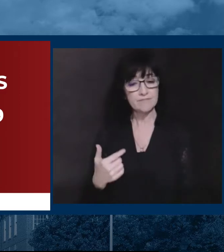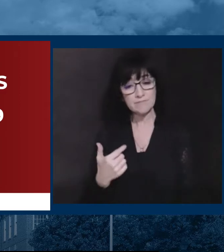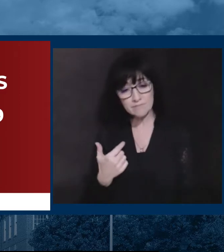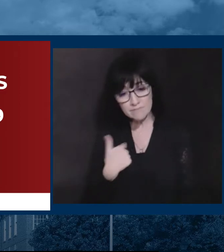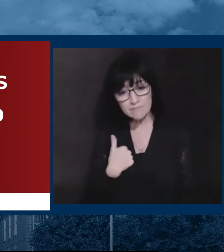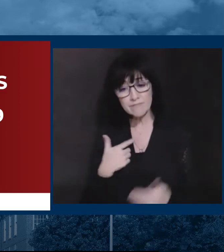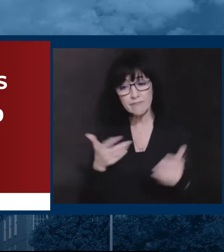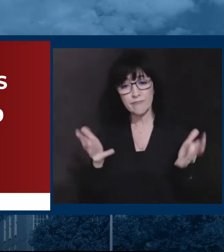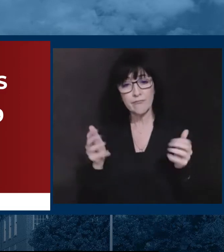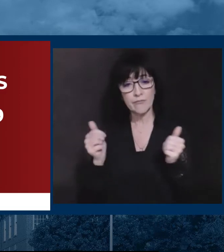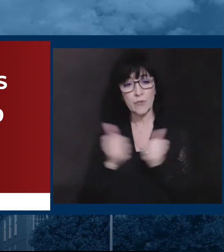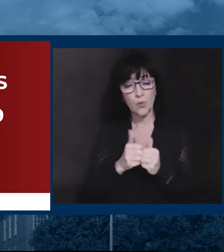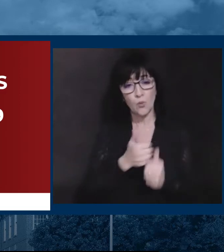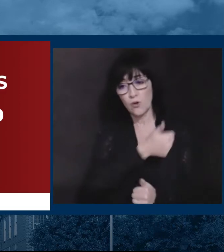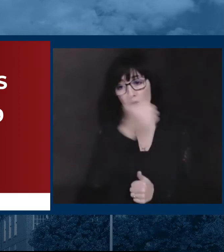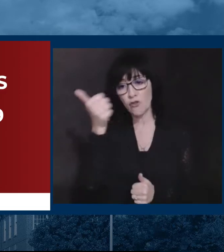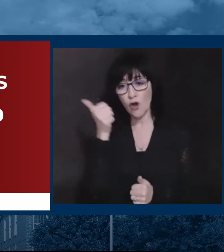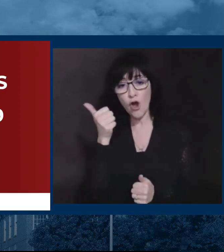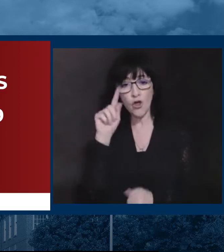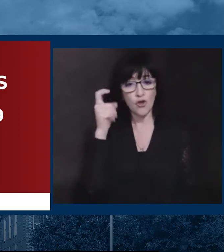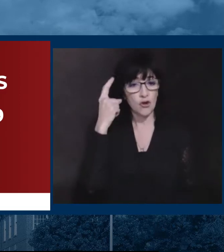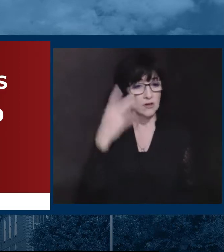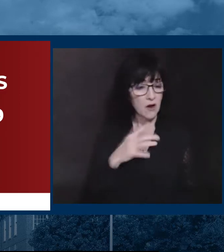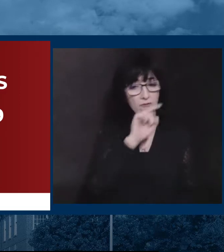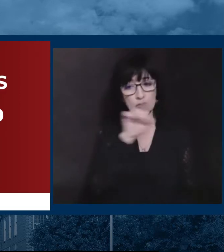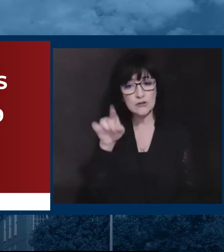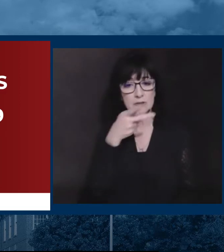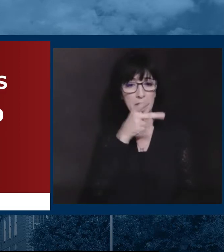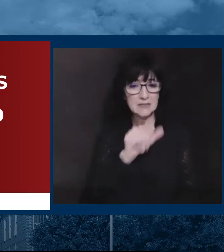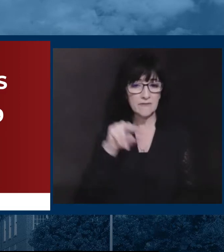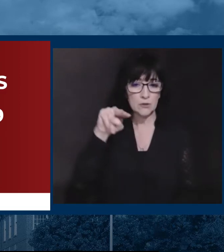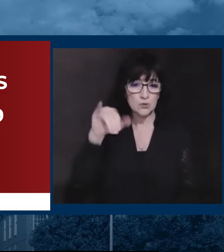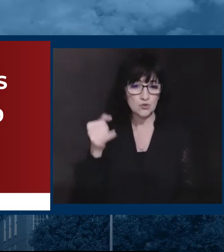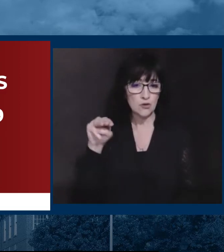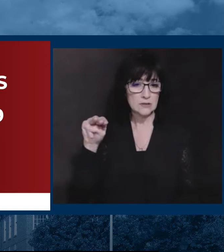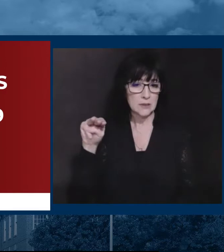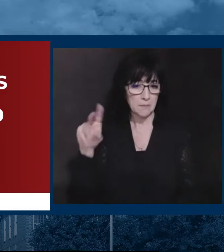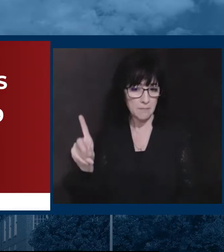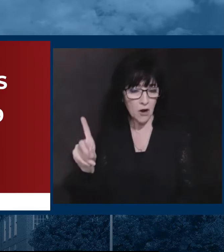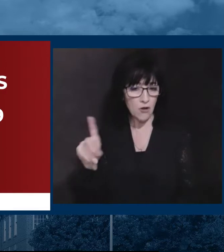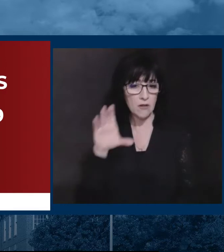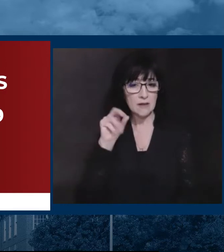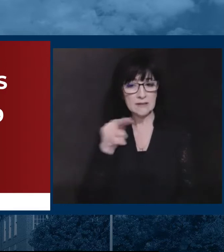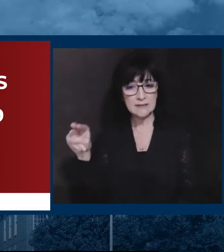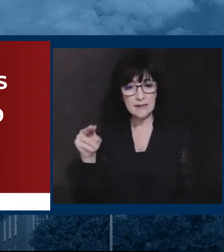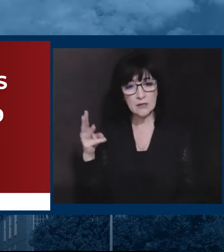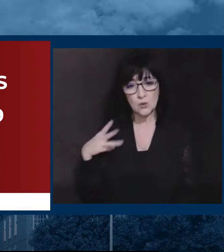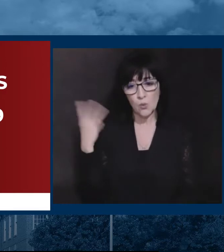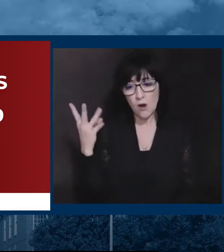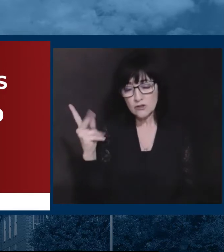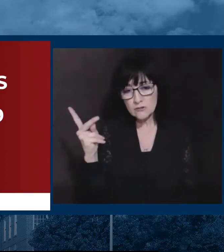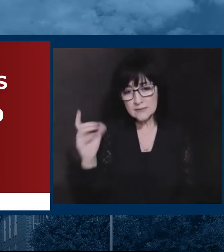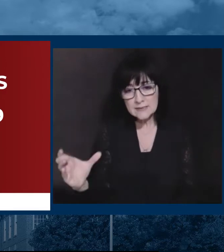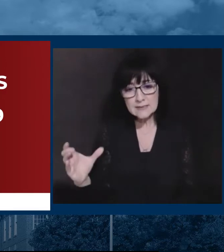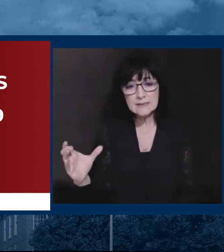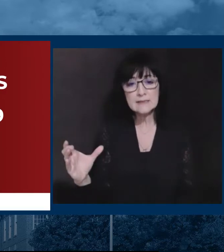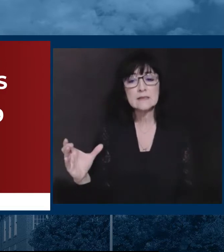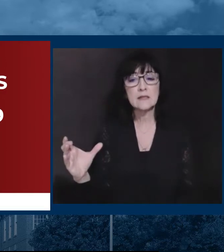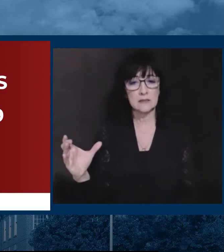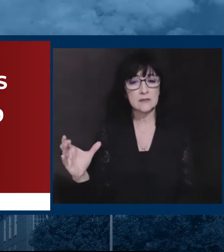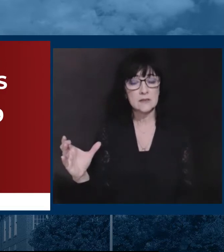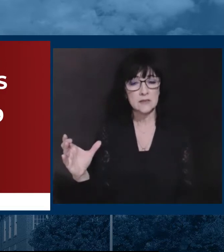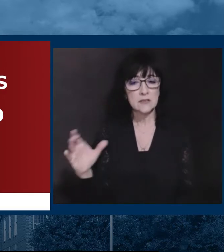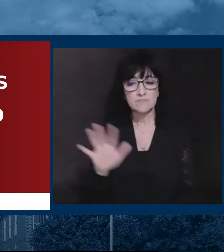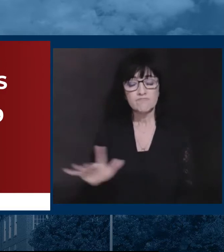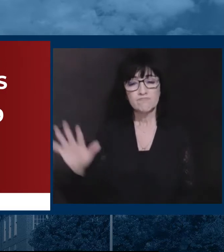friends and neighbors in the region, Pennsylvania, New Jersey, Maryland, Connecticut, Washington, D.C., up in the Middle Atlantic region